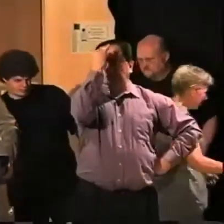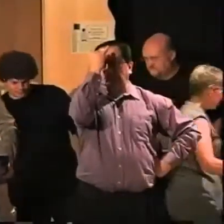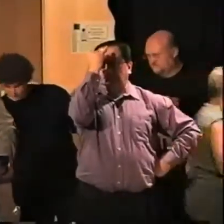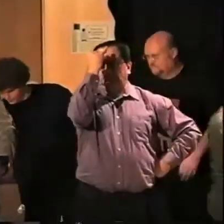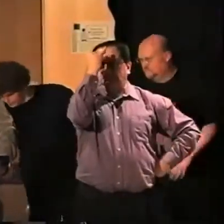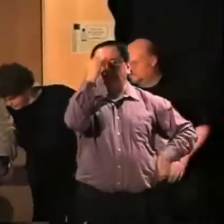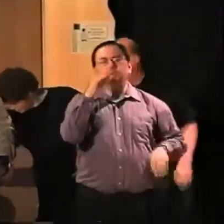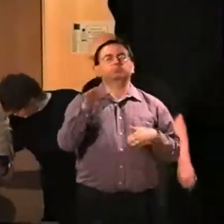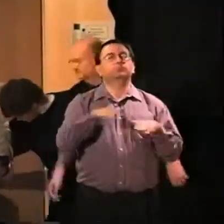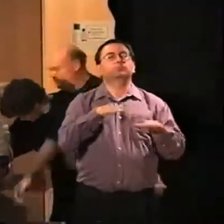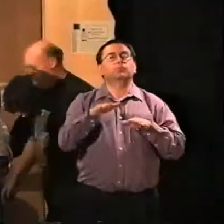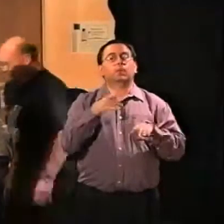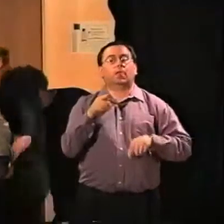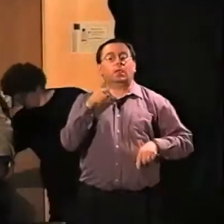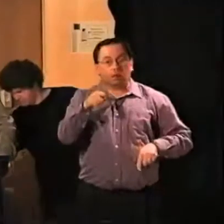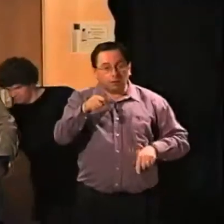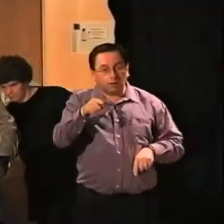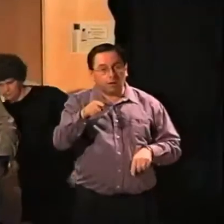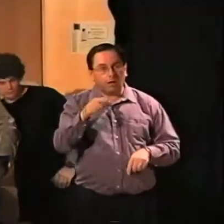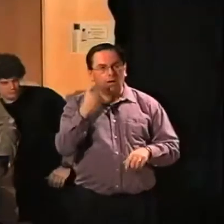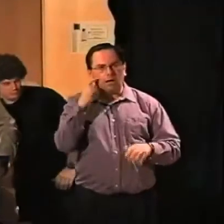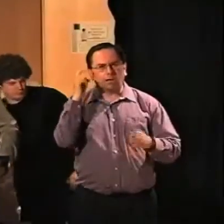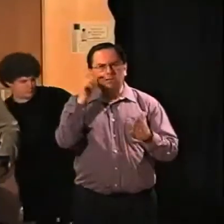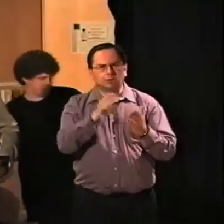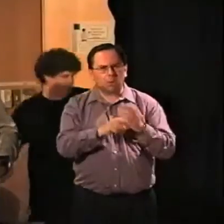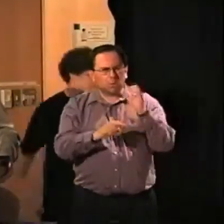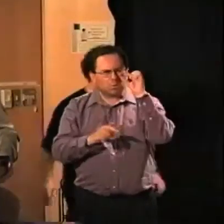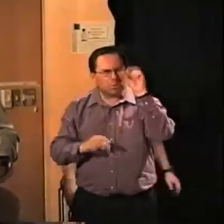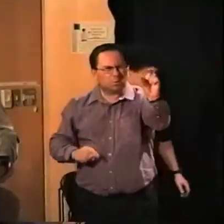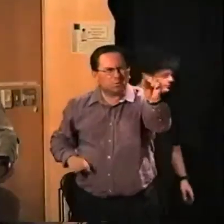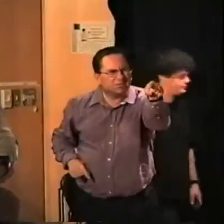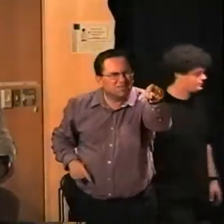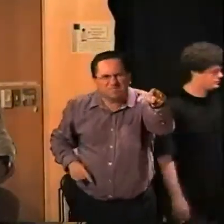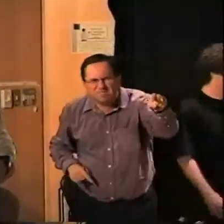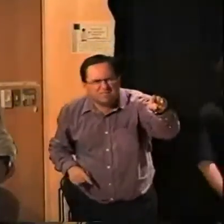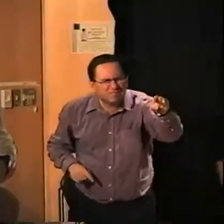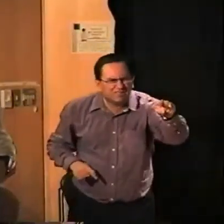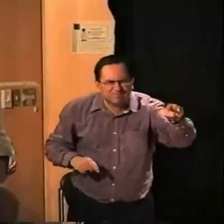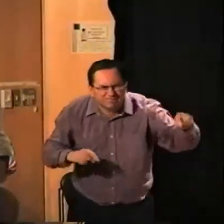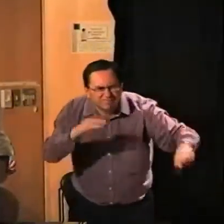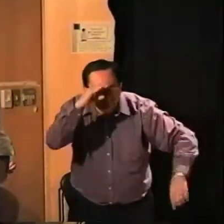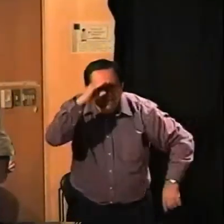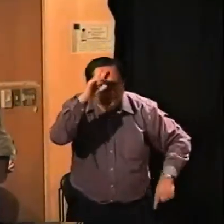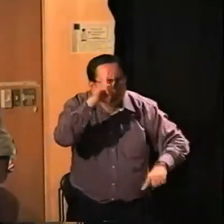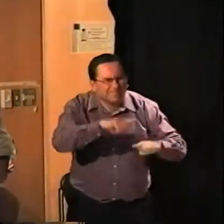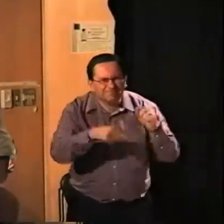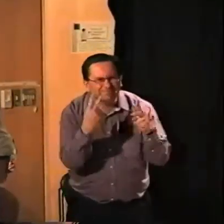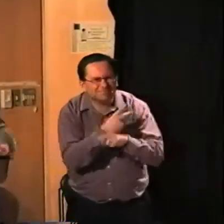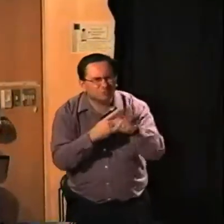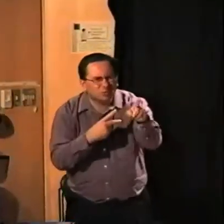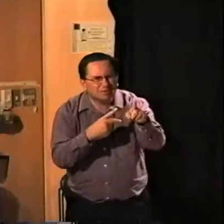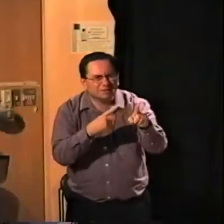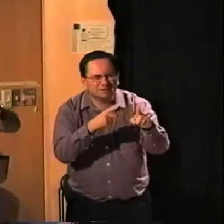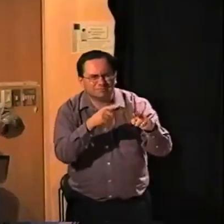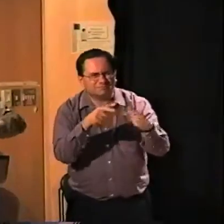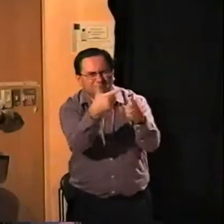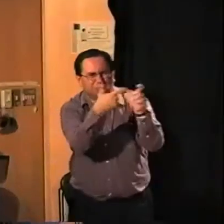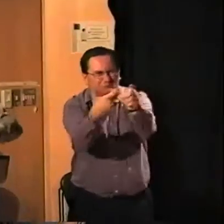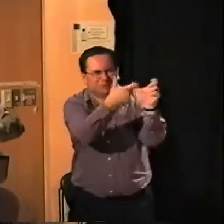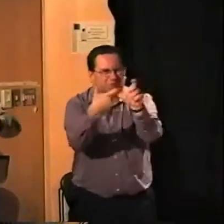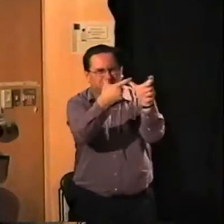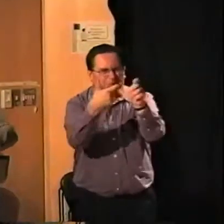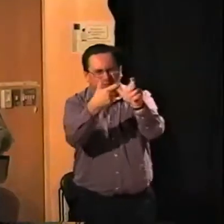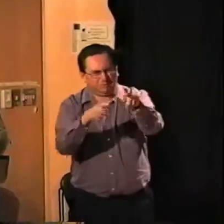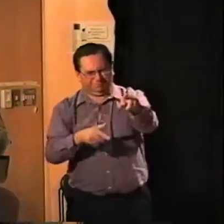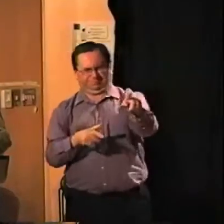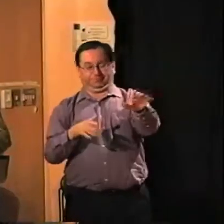As he gets a little further down the beach, he notices a speck in the distance, and he can't quite make out what it is, but whatever it is, it's busy. It seems to be running back and forth and all